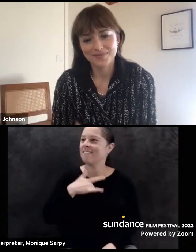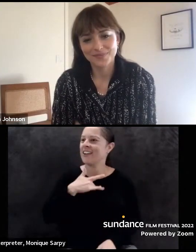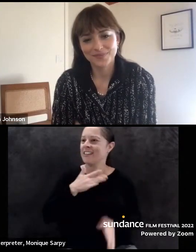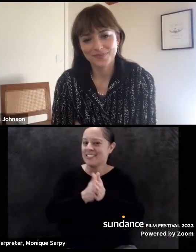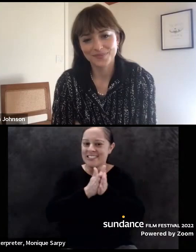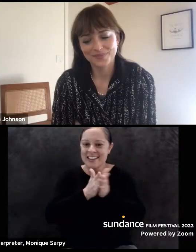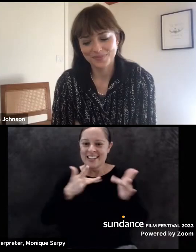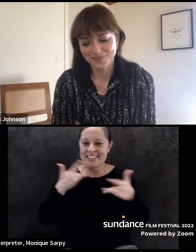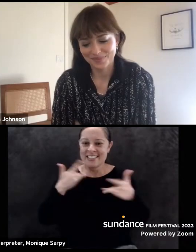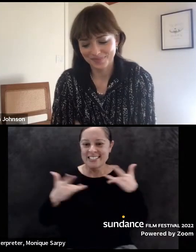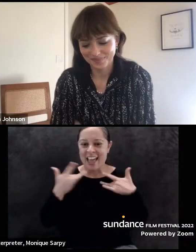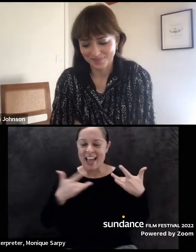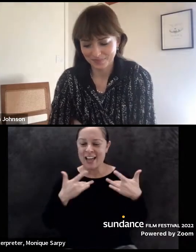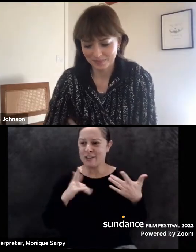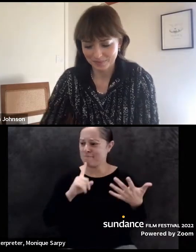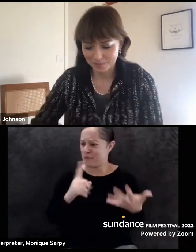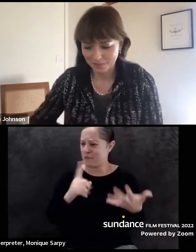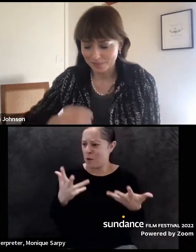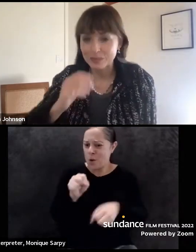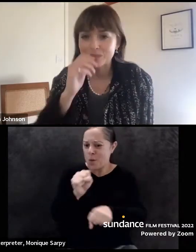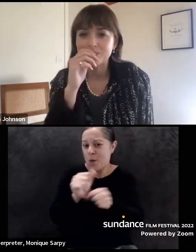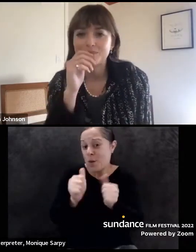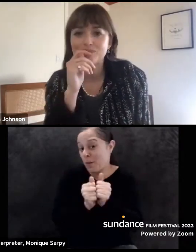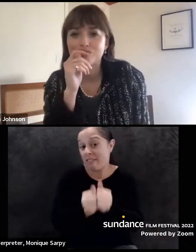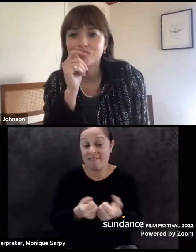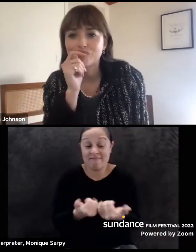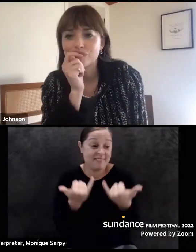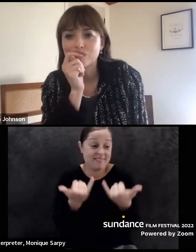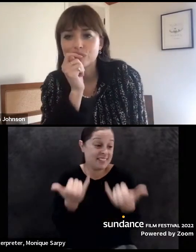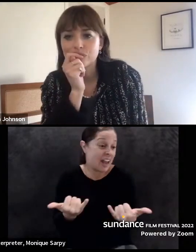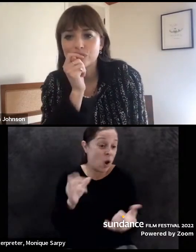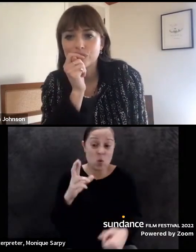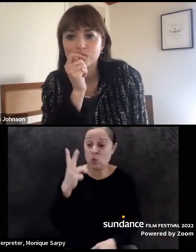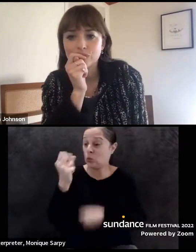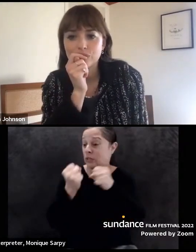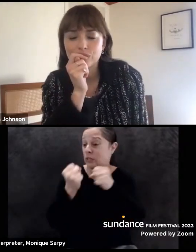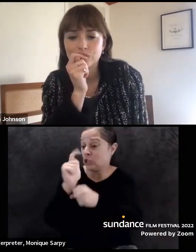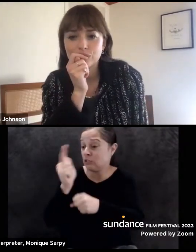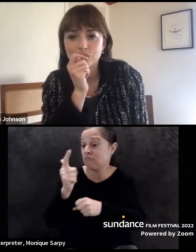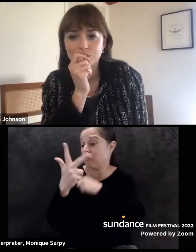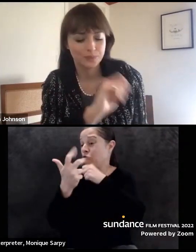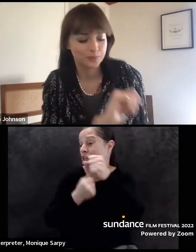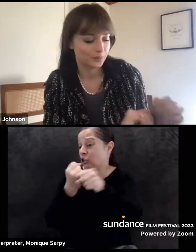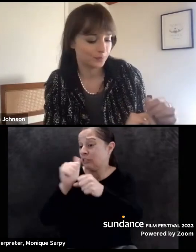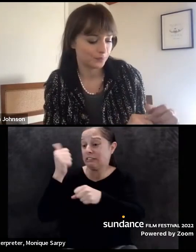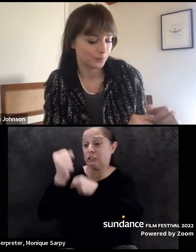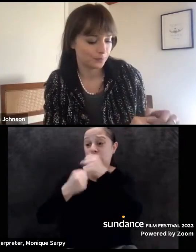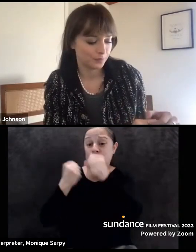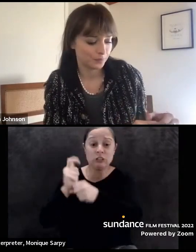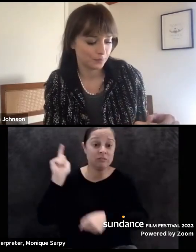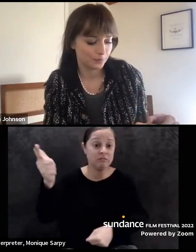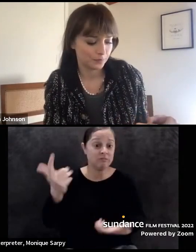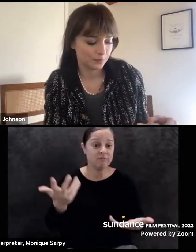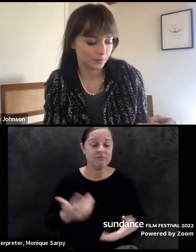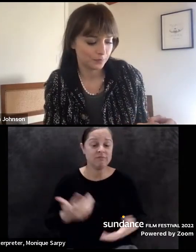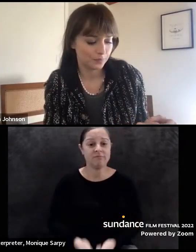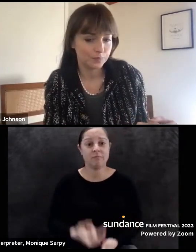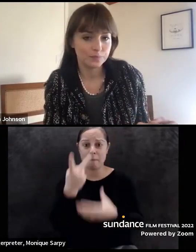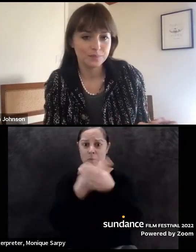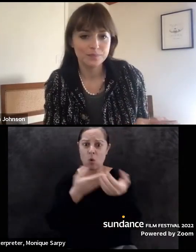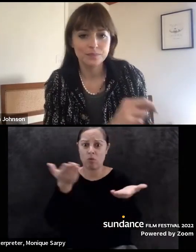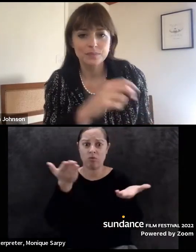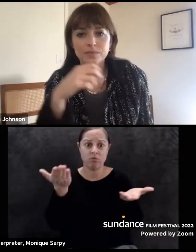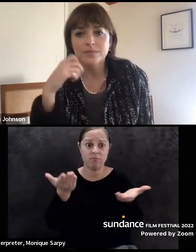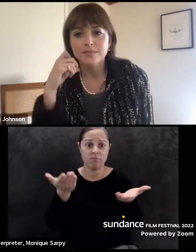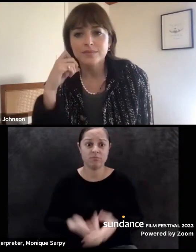sort of dying to work with, whether it's now or, you know, 2 years, 3 years, 10 years in the future? For both of you,